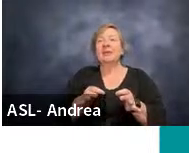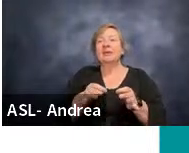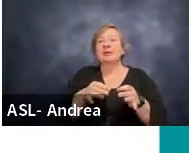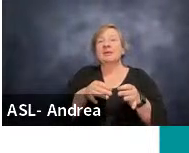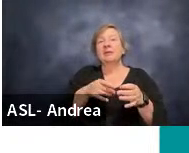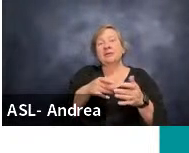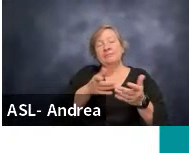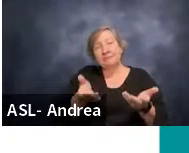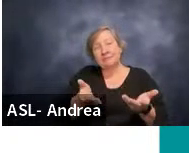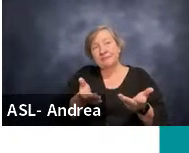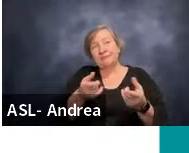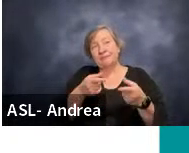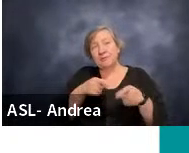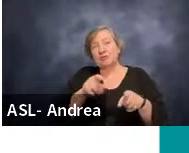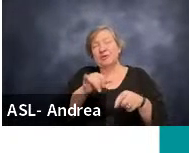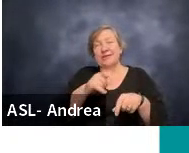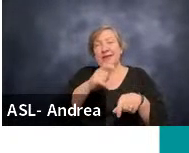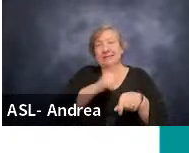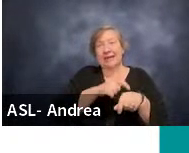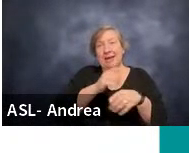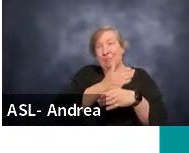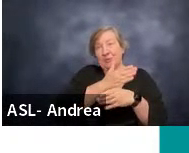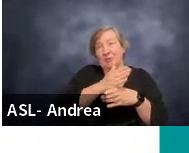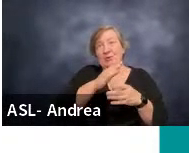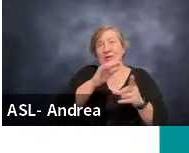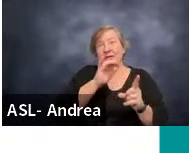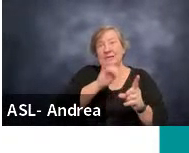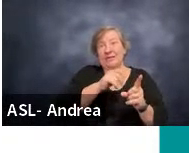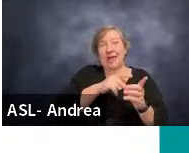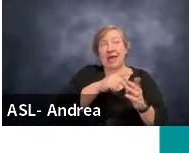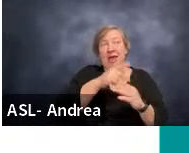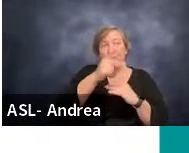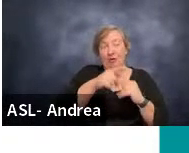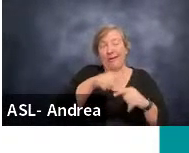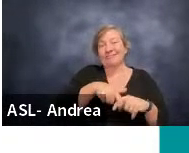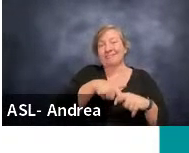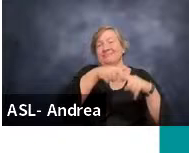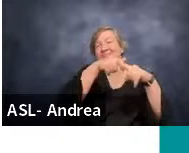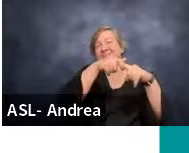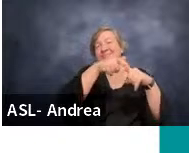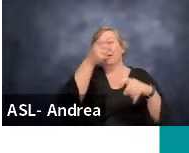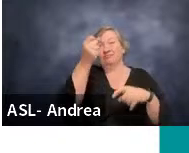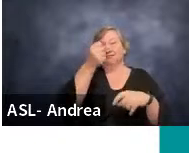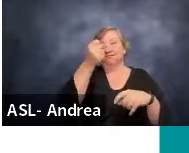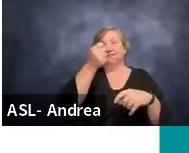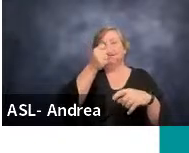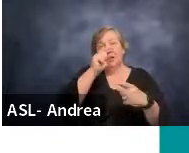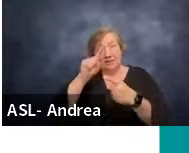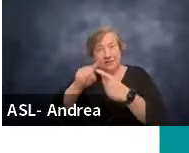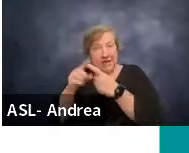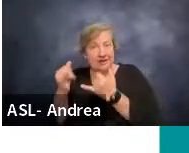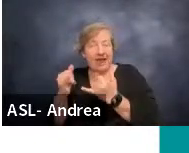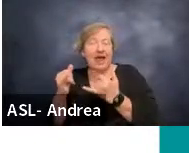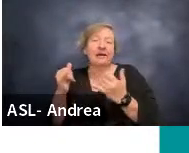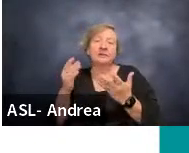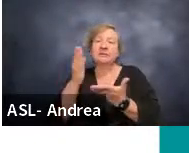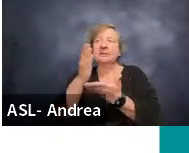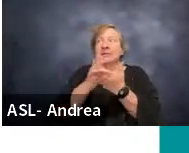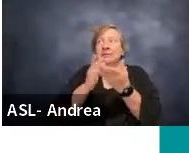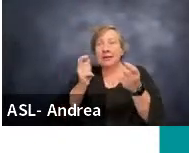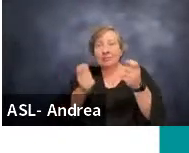time that transpired between when the program was suspended to today, there have been changes in